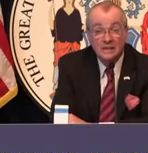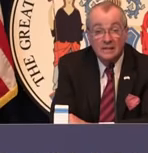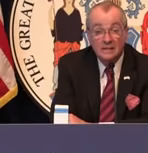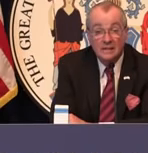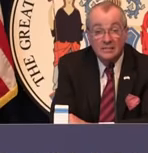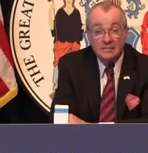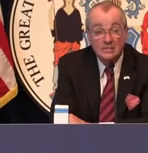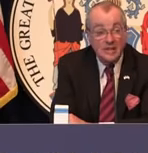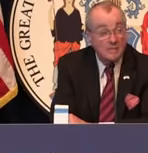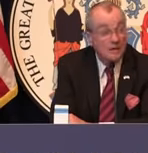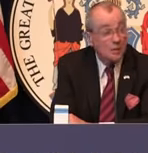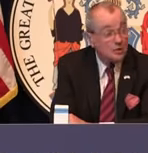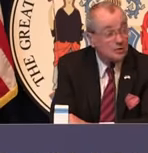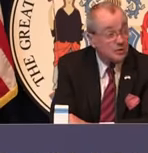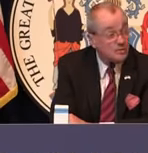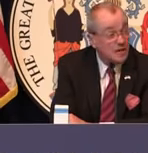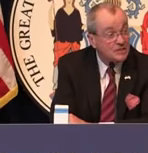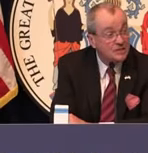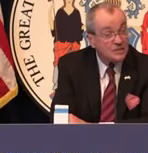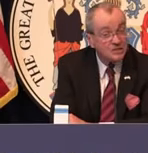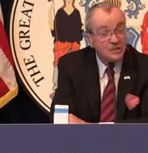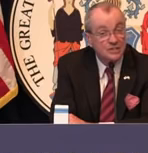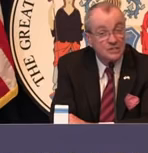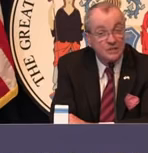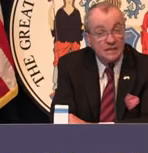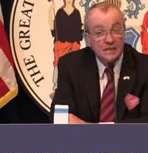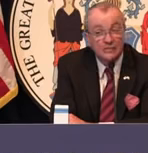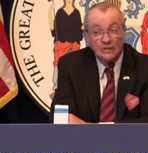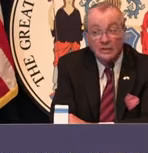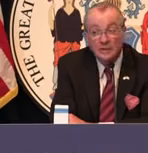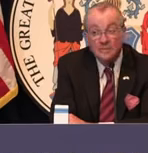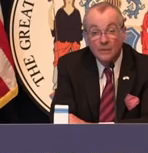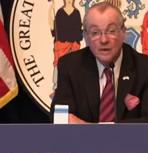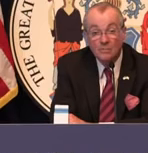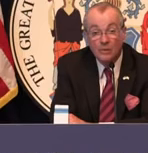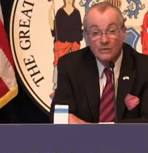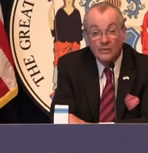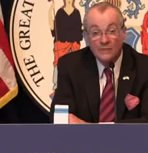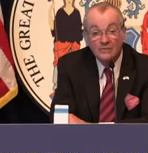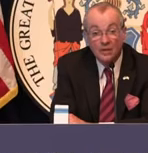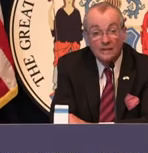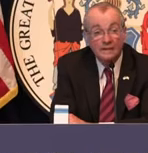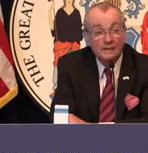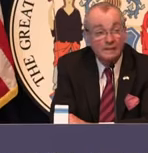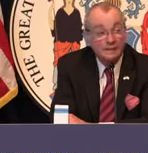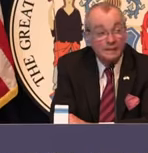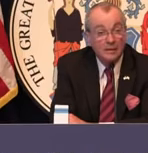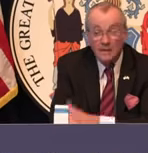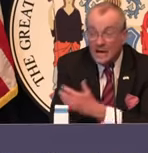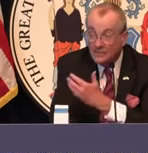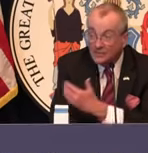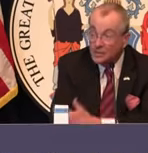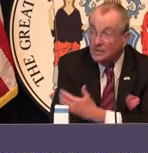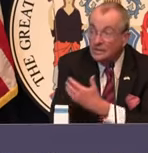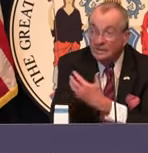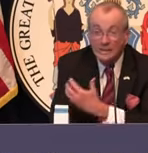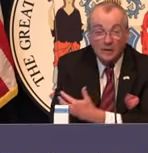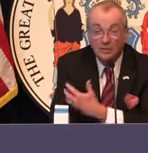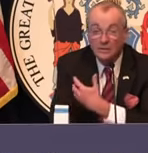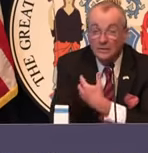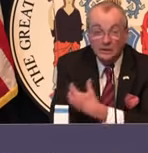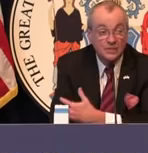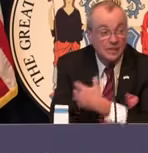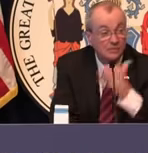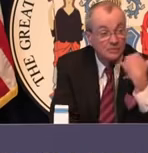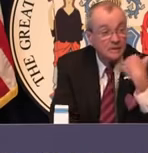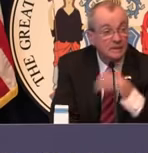the systemic long-term changes that this industry needs. And we embrace that fully. And on behalf of Judy and